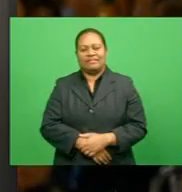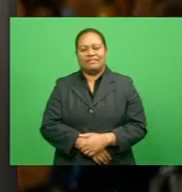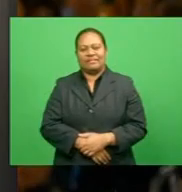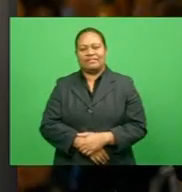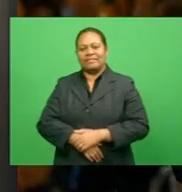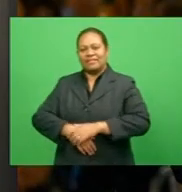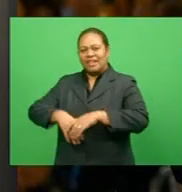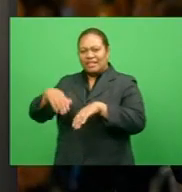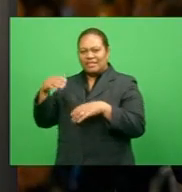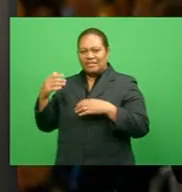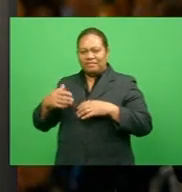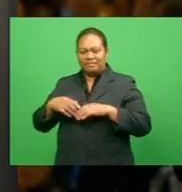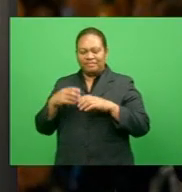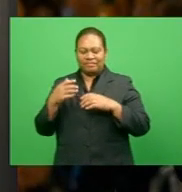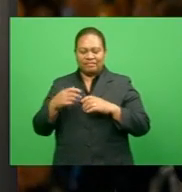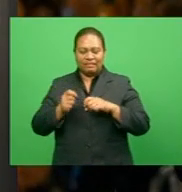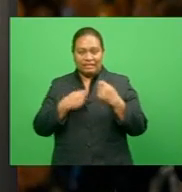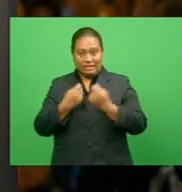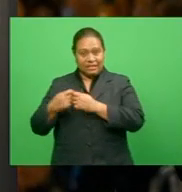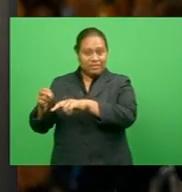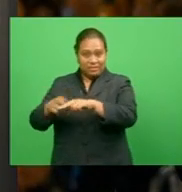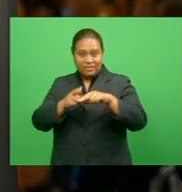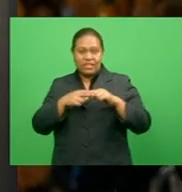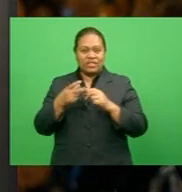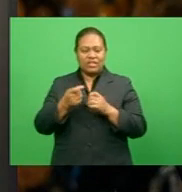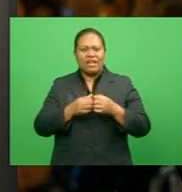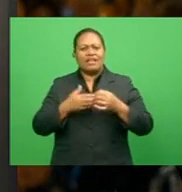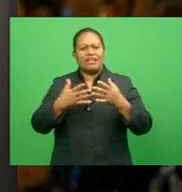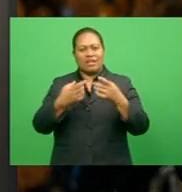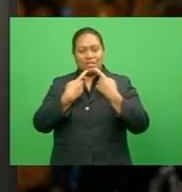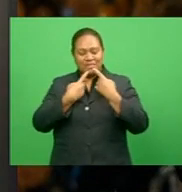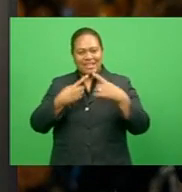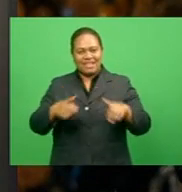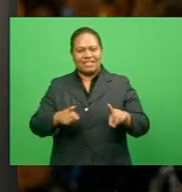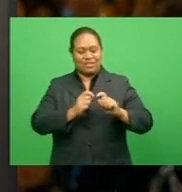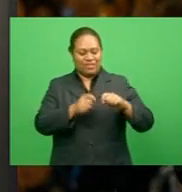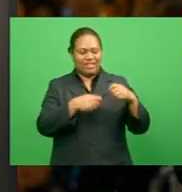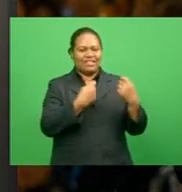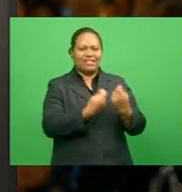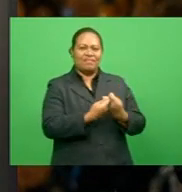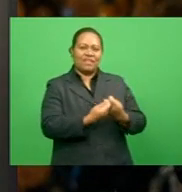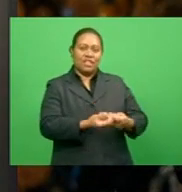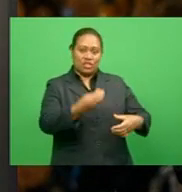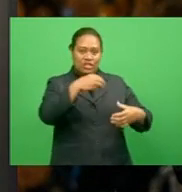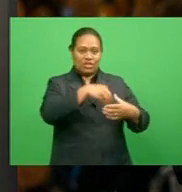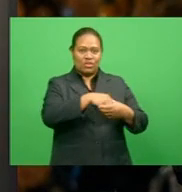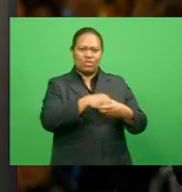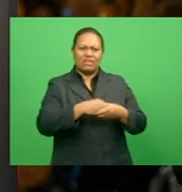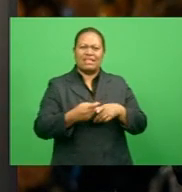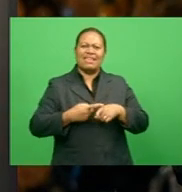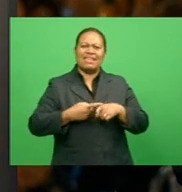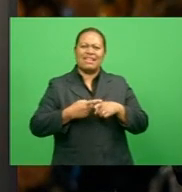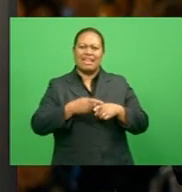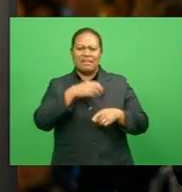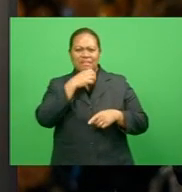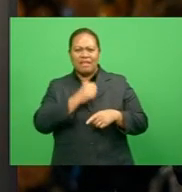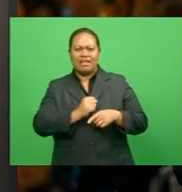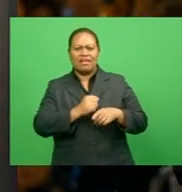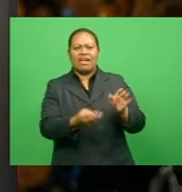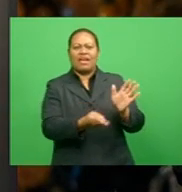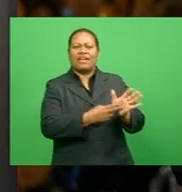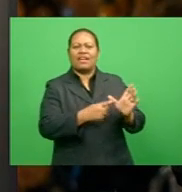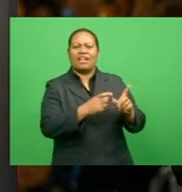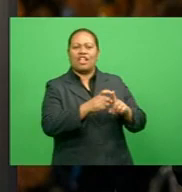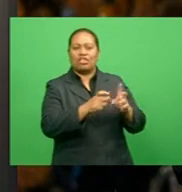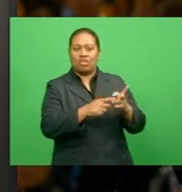The Flying Fijian squad for the Autumn Nations Cup has been announced. A notable inclusion is England-based Nemani Nandola, who announced his